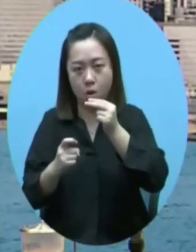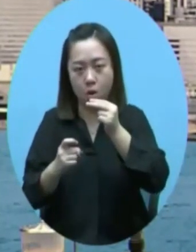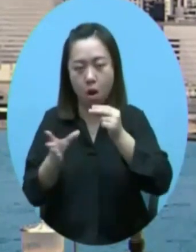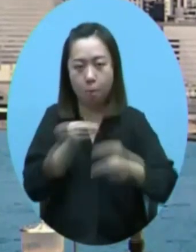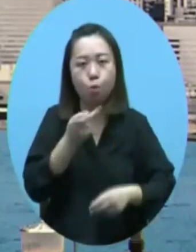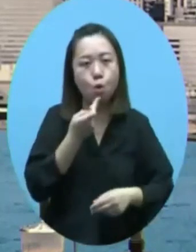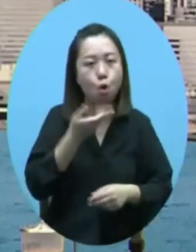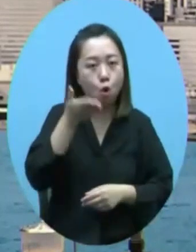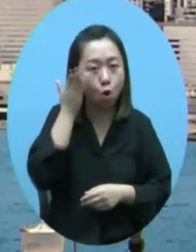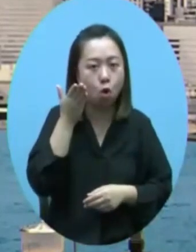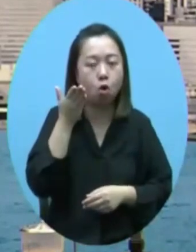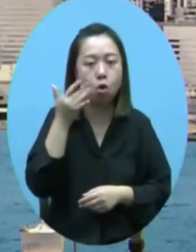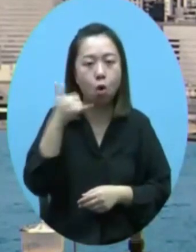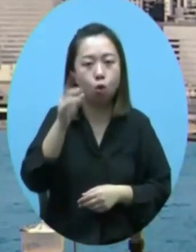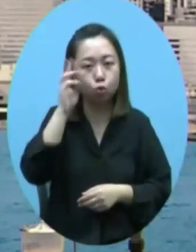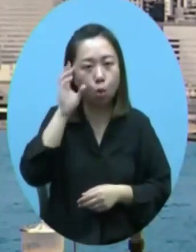of July,